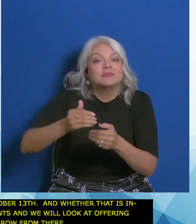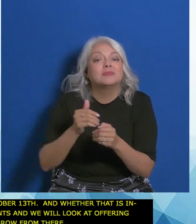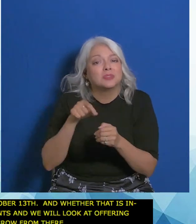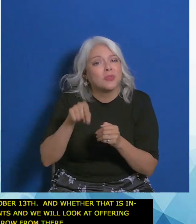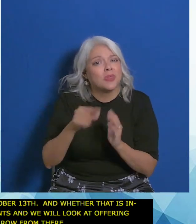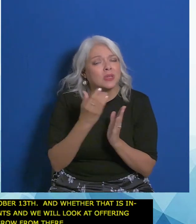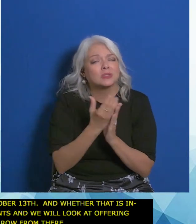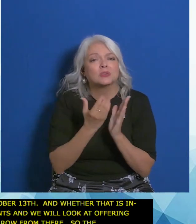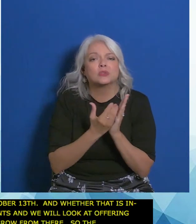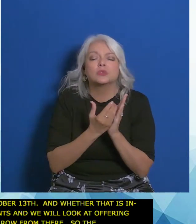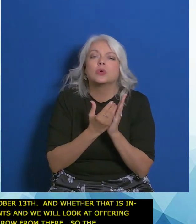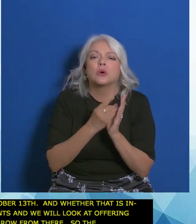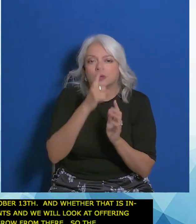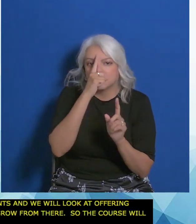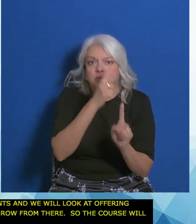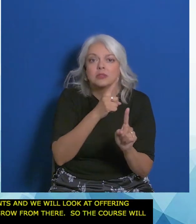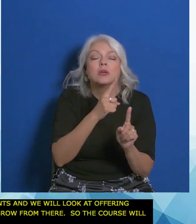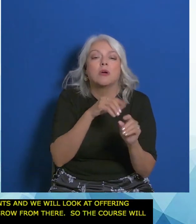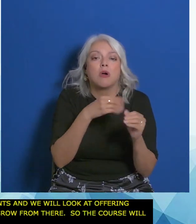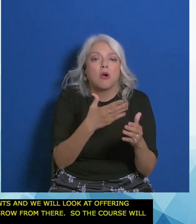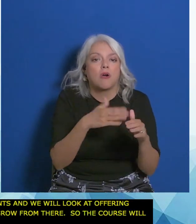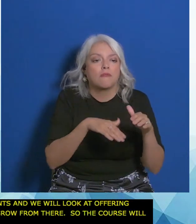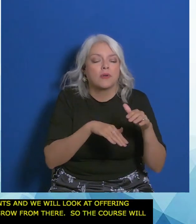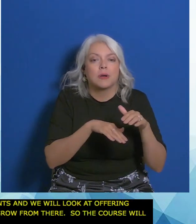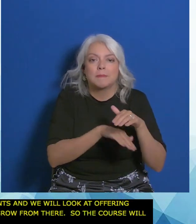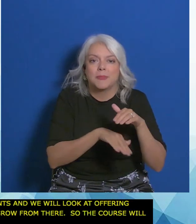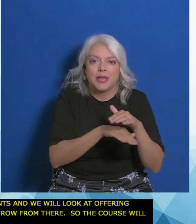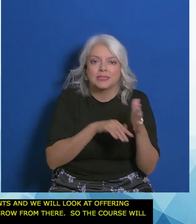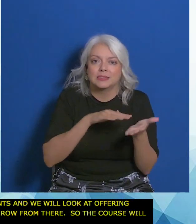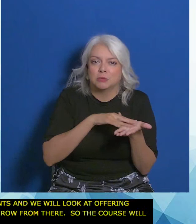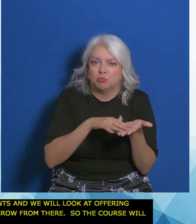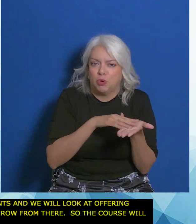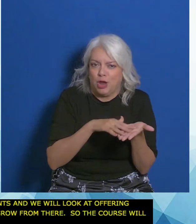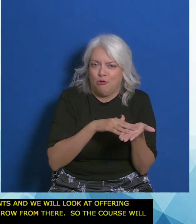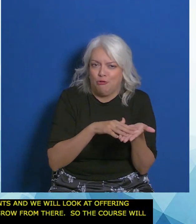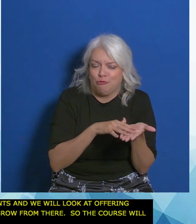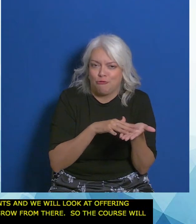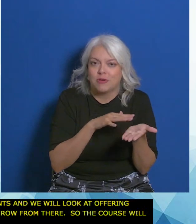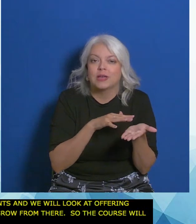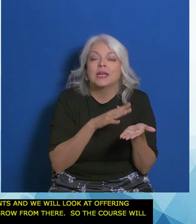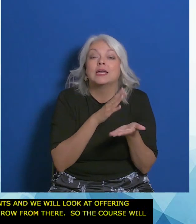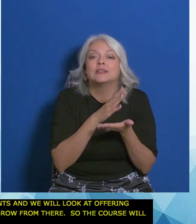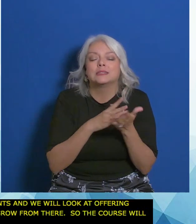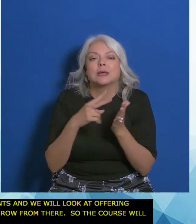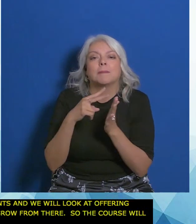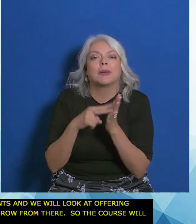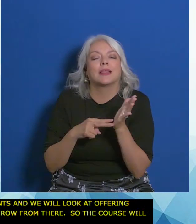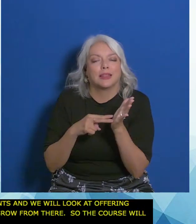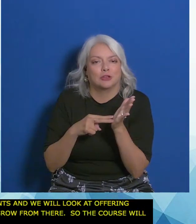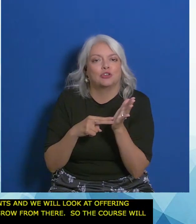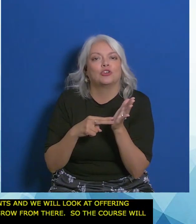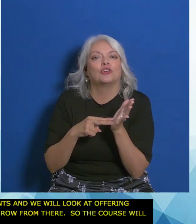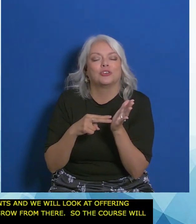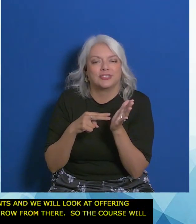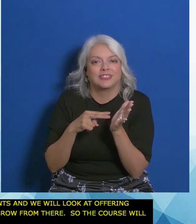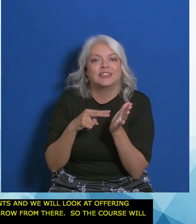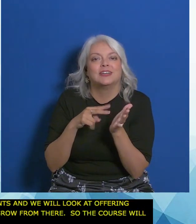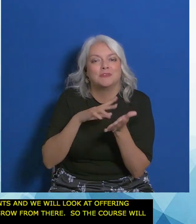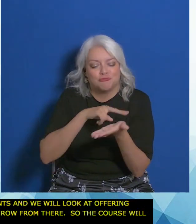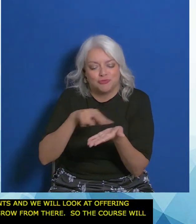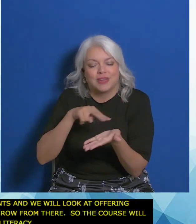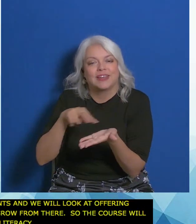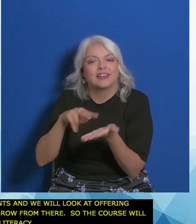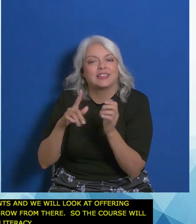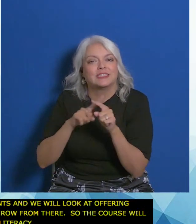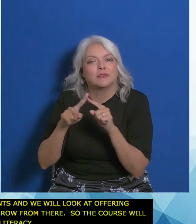will offer basic Braille, the basic Braille code, but then also some literacy strategies and